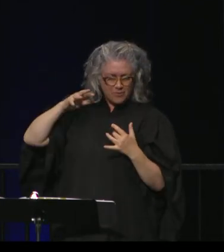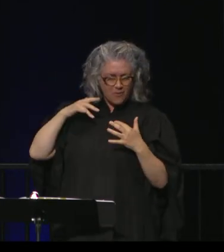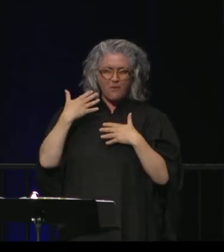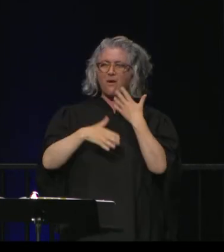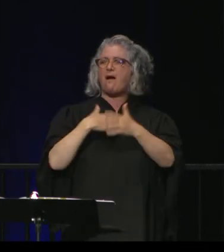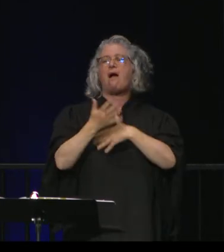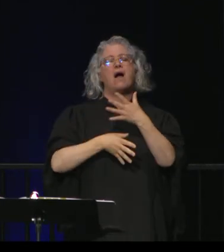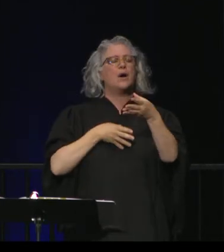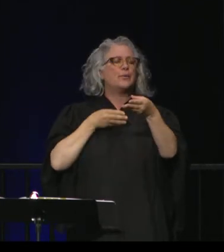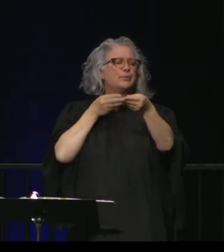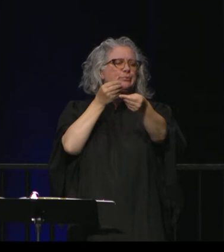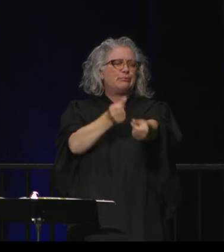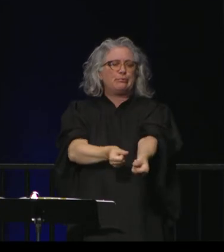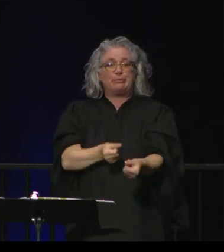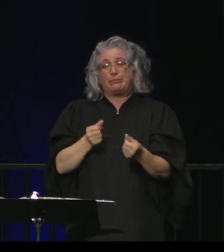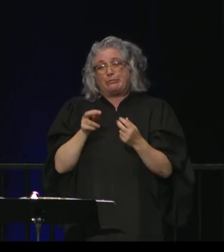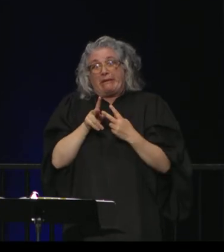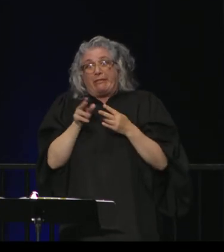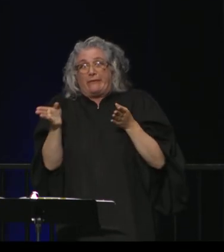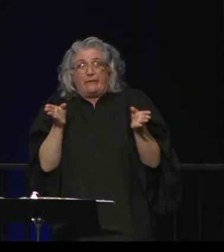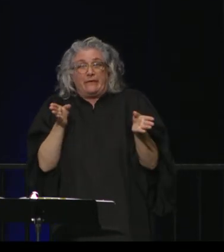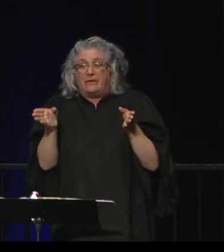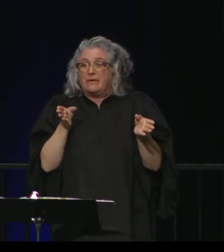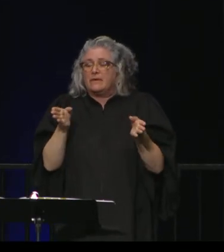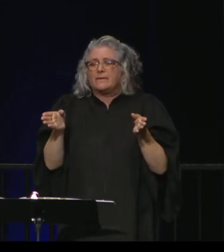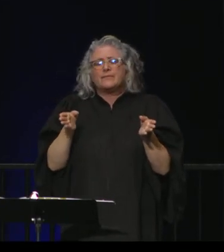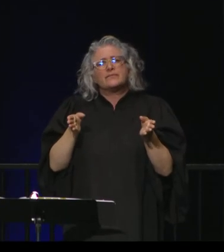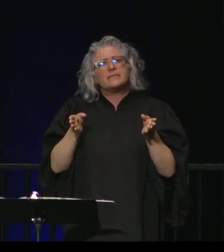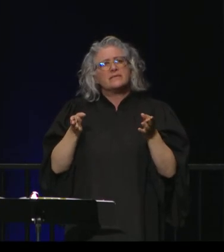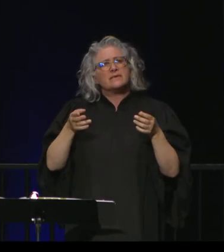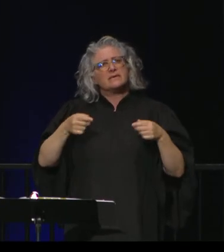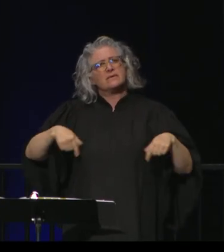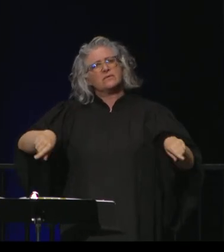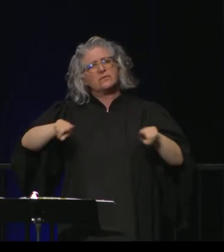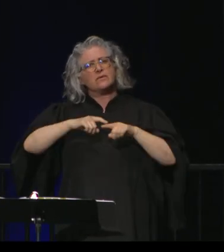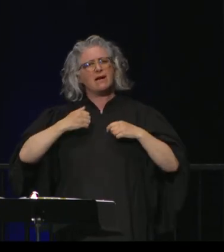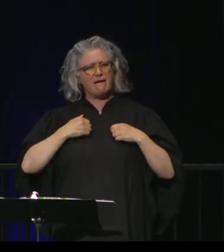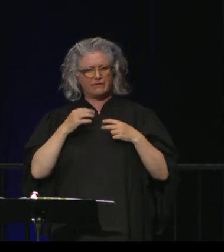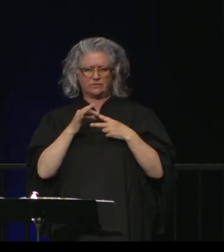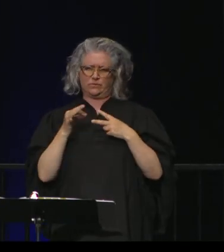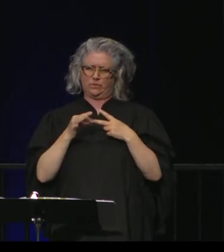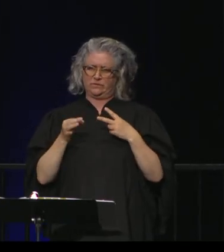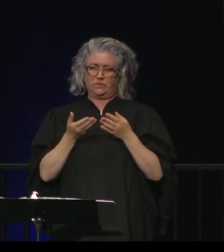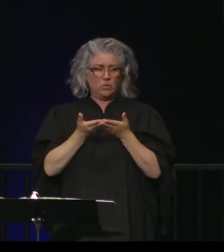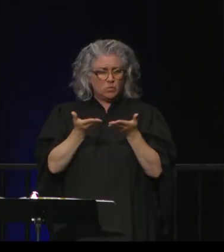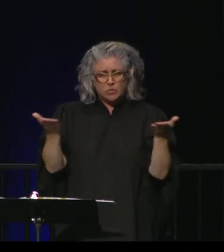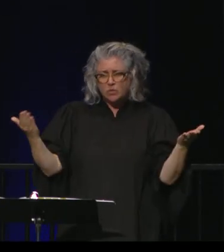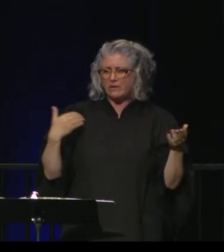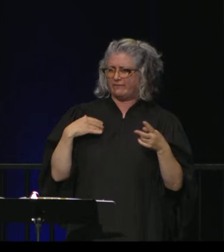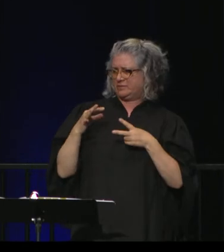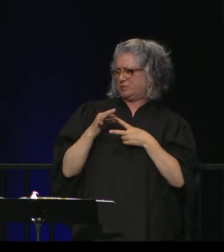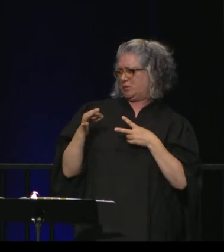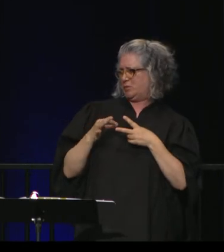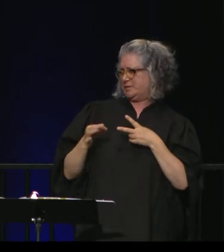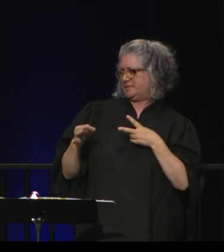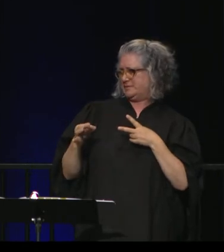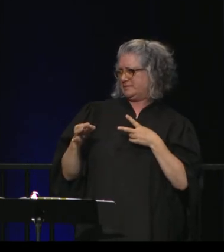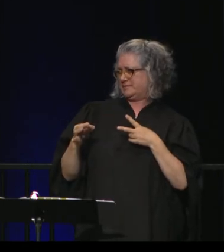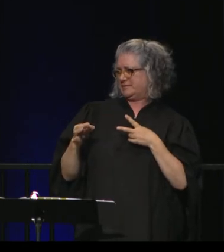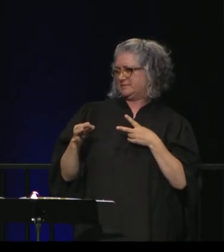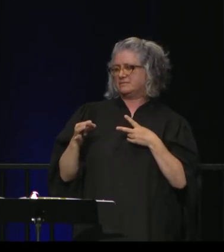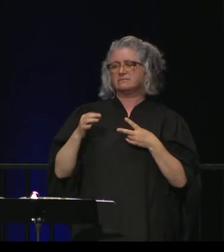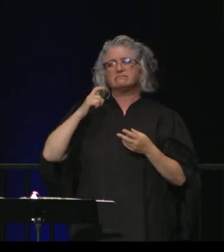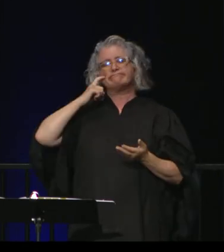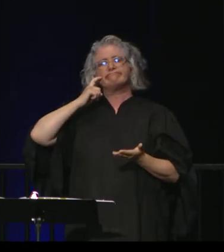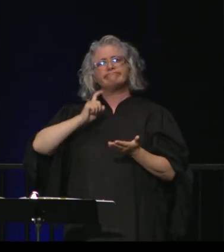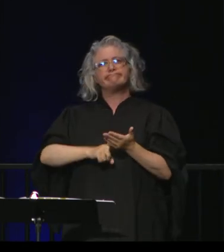very easy at times, we always have choices. And it is through the